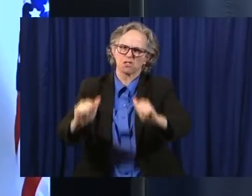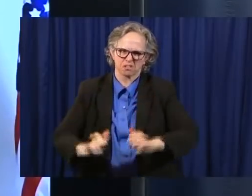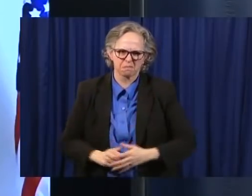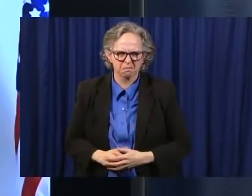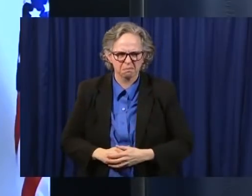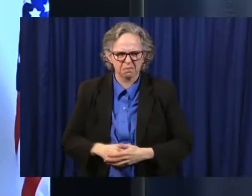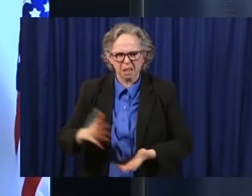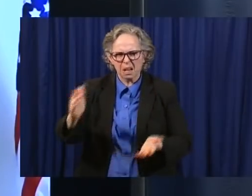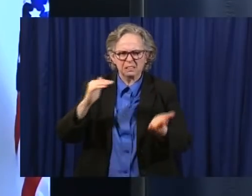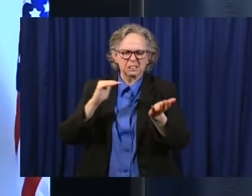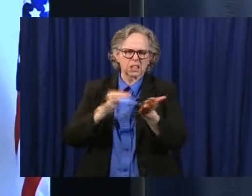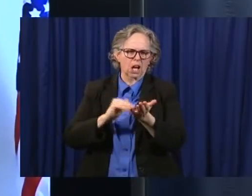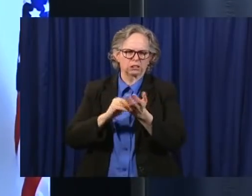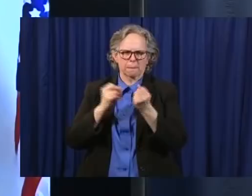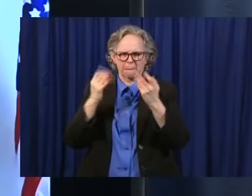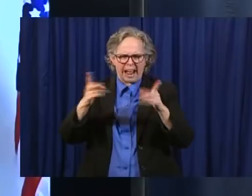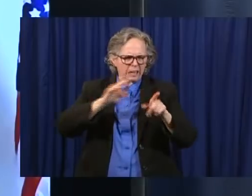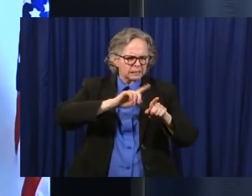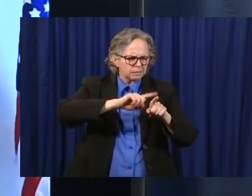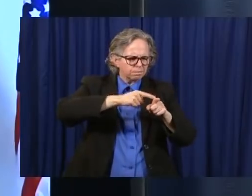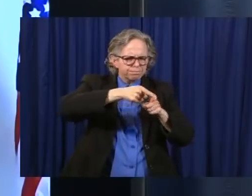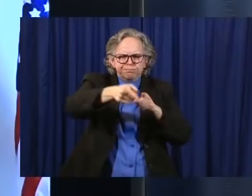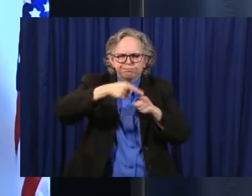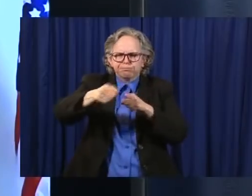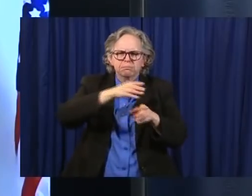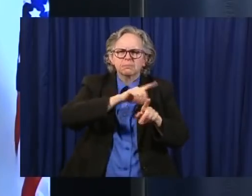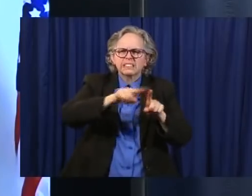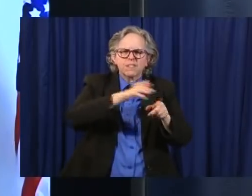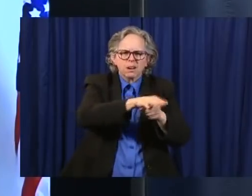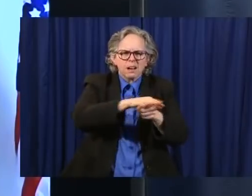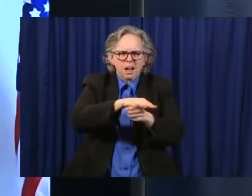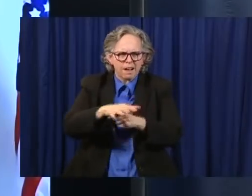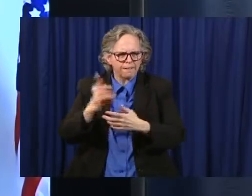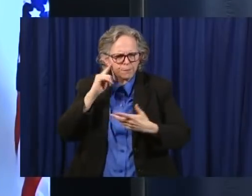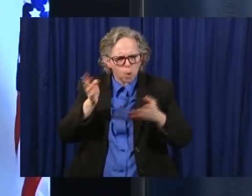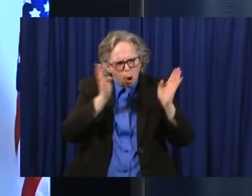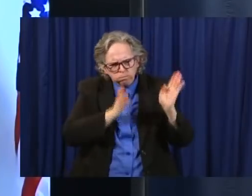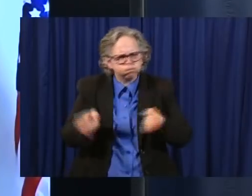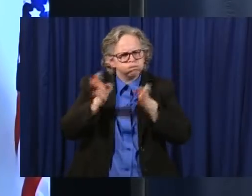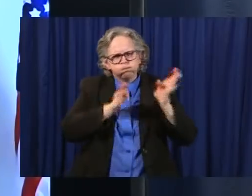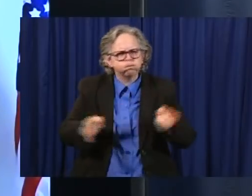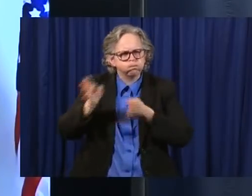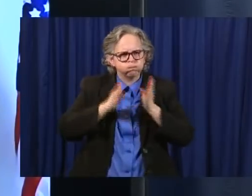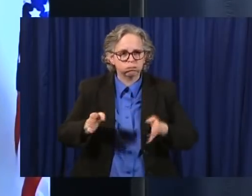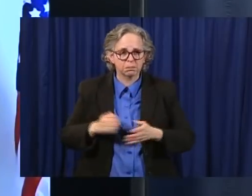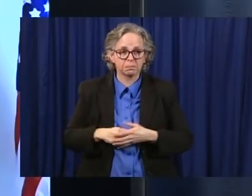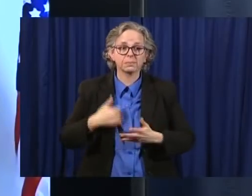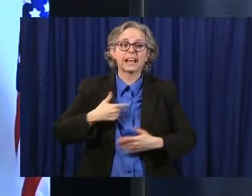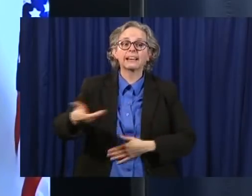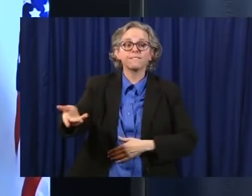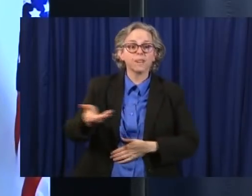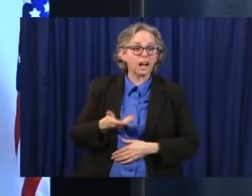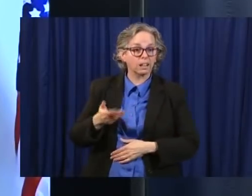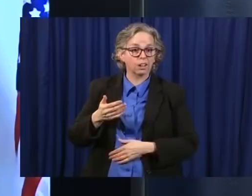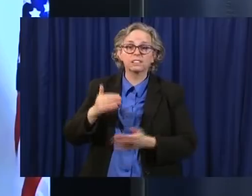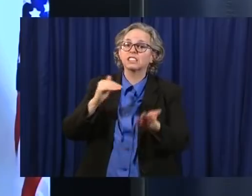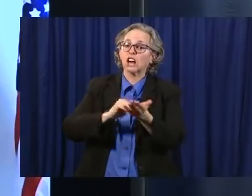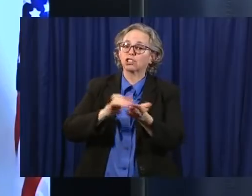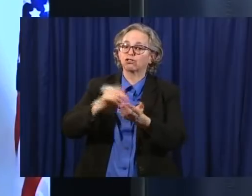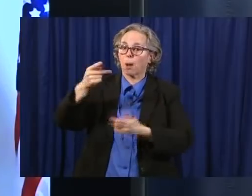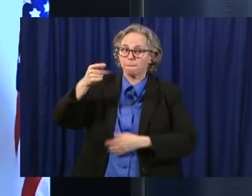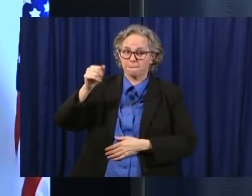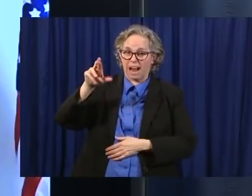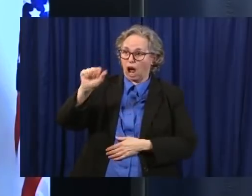different disciplines to come up with our overarching plan. I asked Dr. Parra to be here today actually to kind of talk about